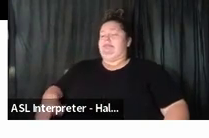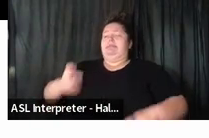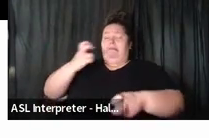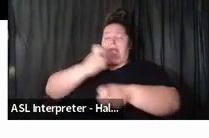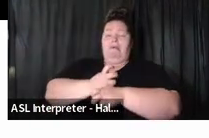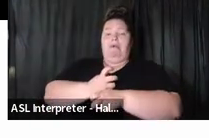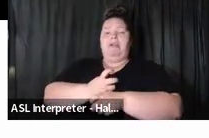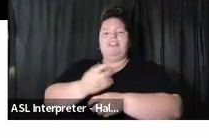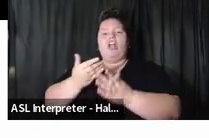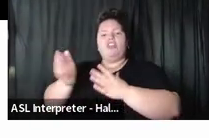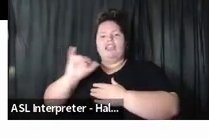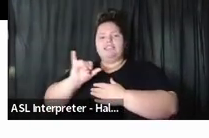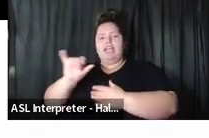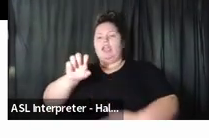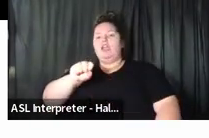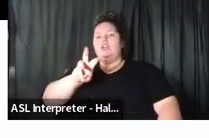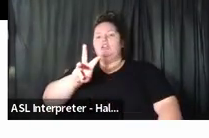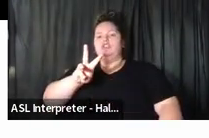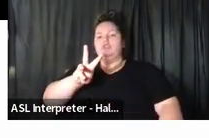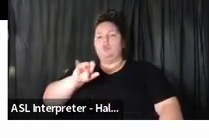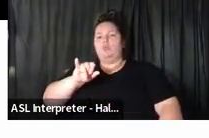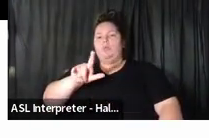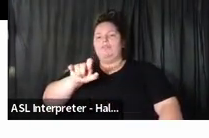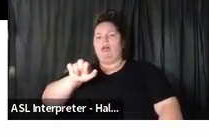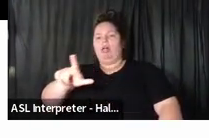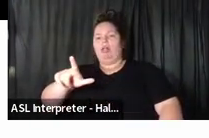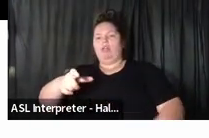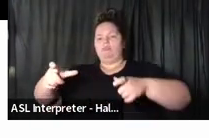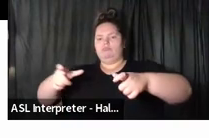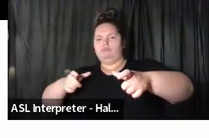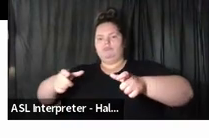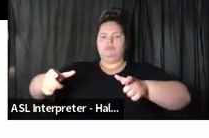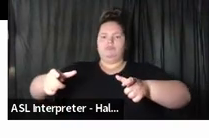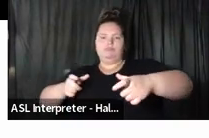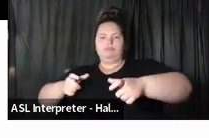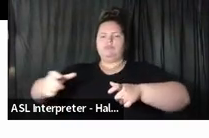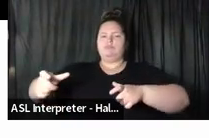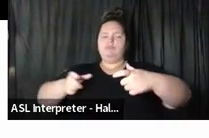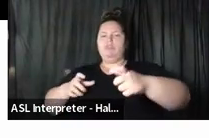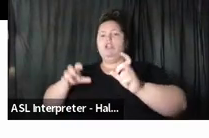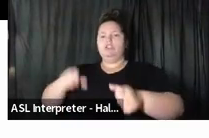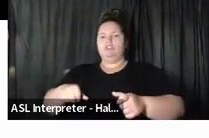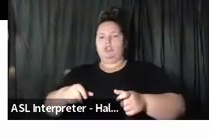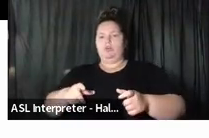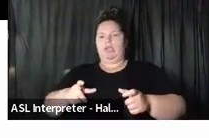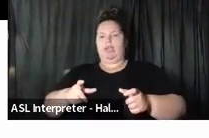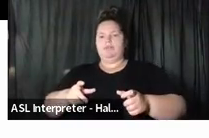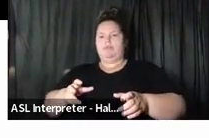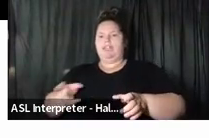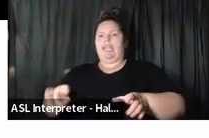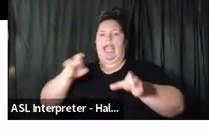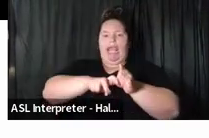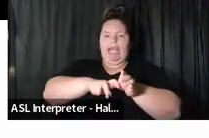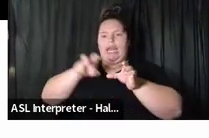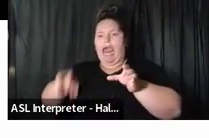the swivel seat, so you can put that on your chair so it helps you get in and out of the car easier by turn, like when you have to turn your